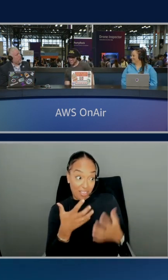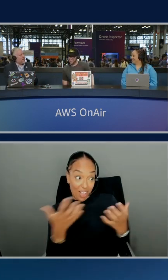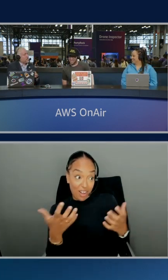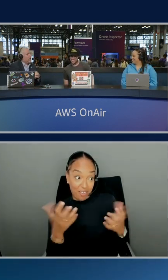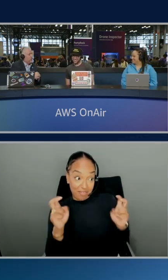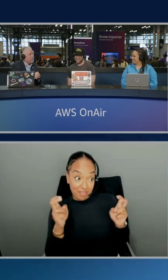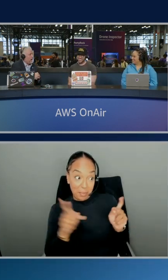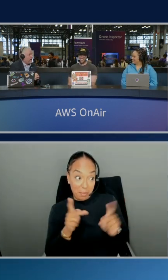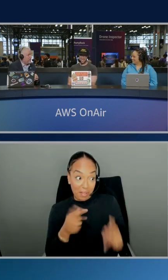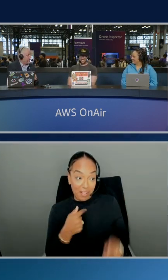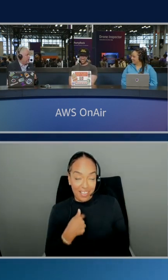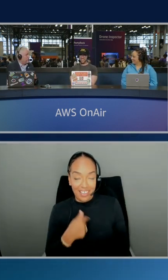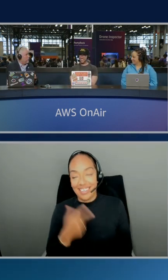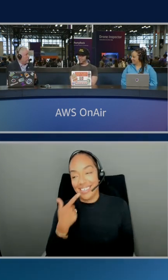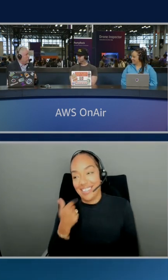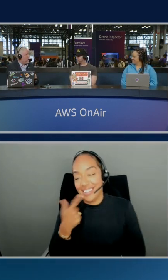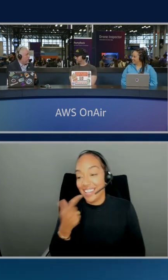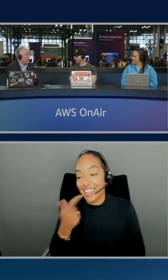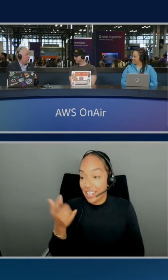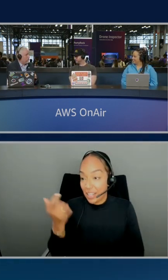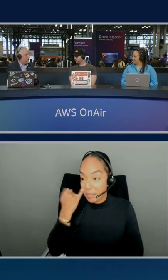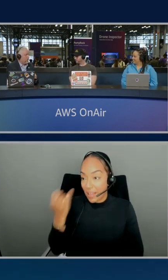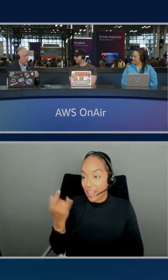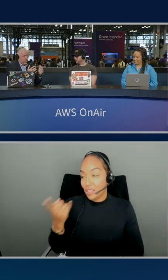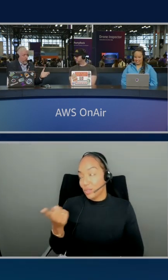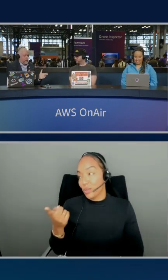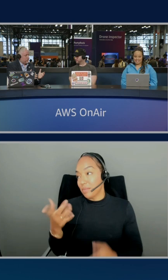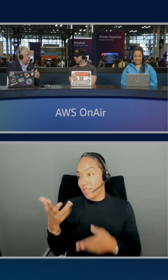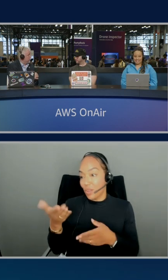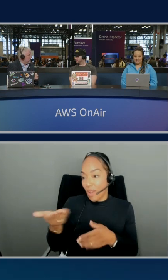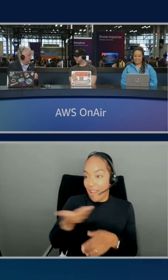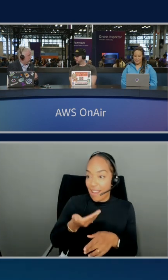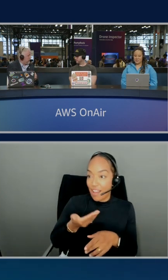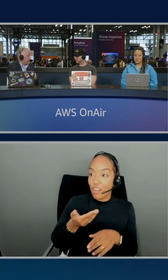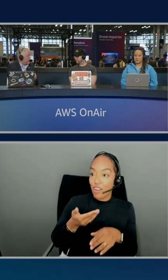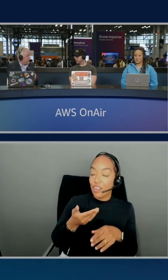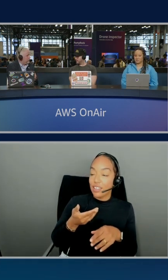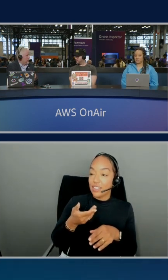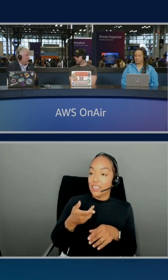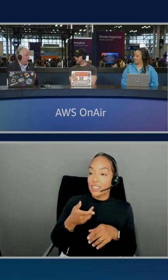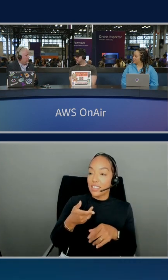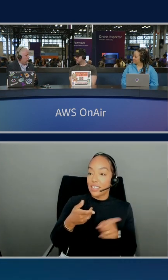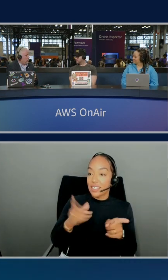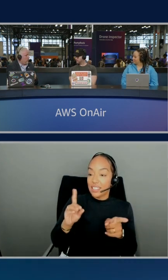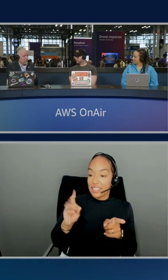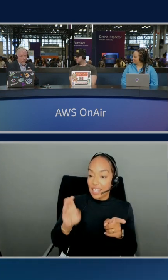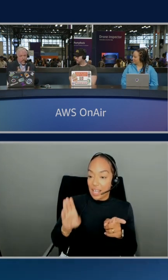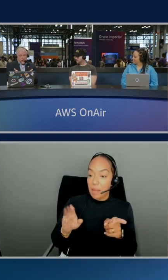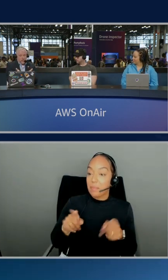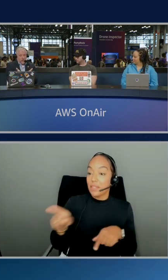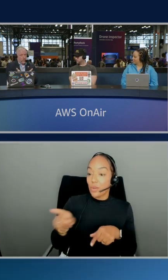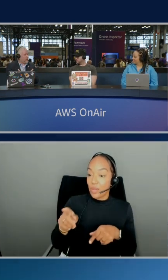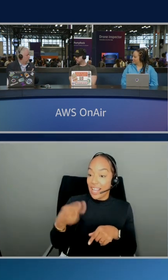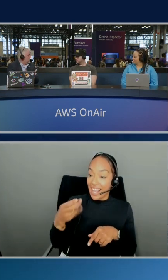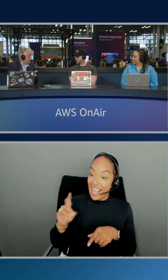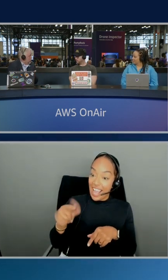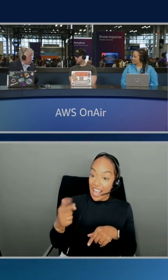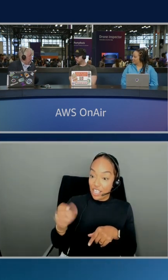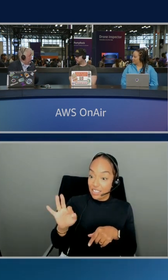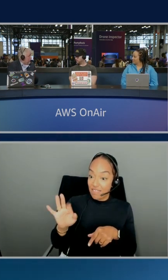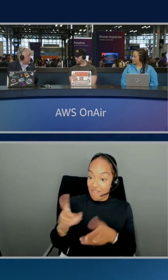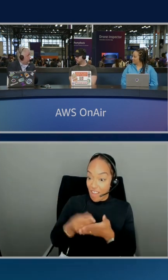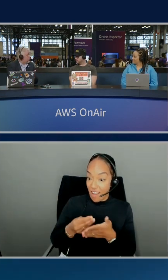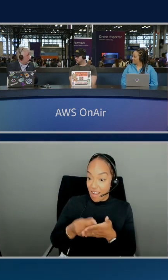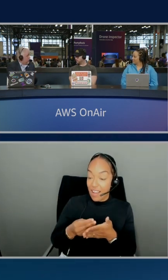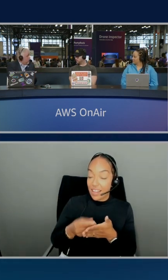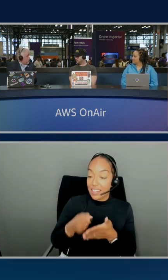So imagine you hire a dev, you are a hedge fund, you hire a dev. Day one, you ask them to do this. This seems like